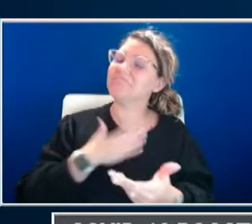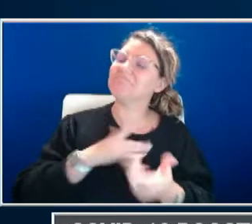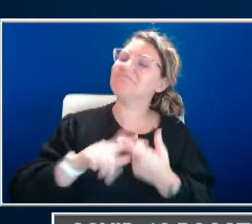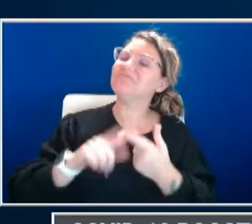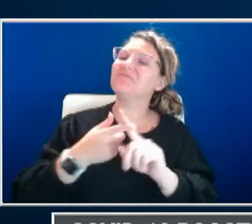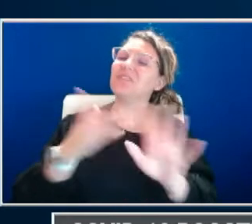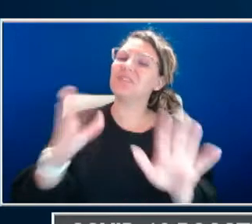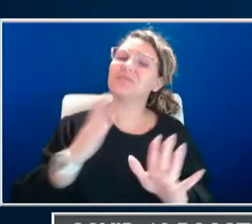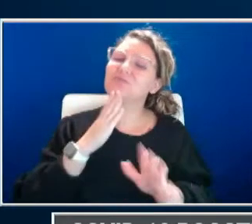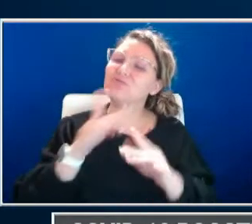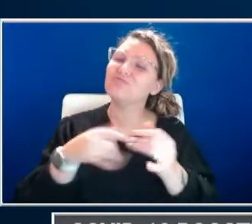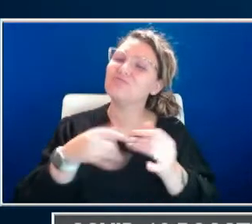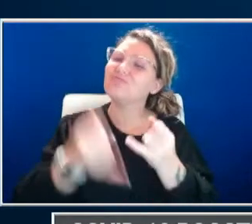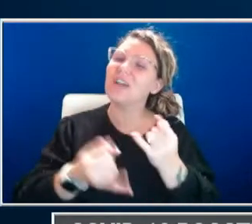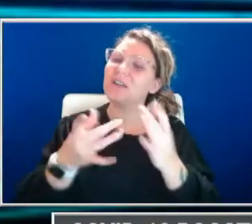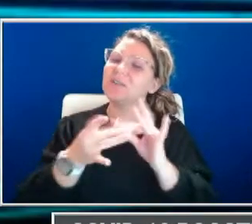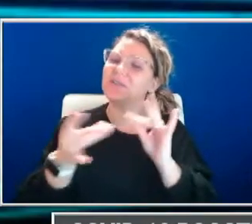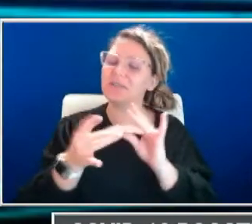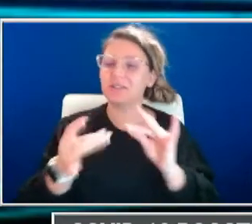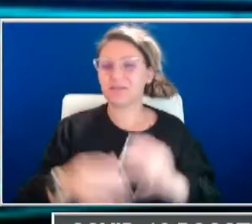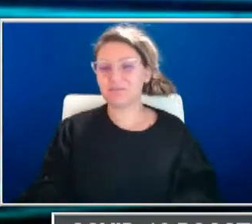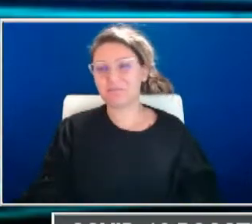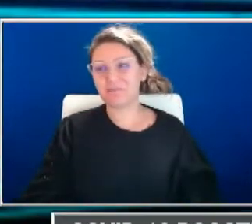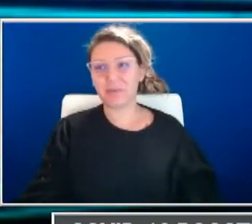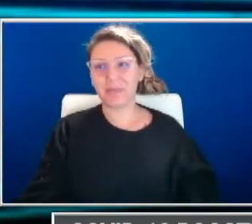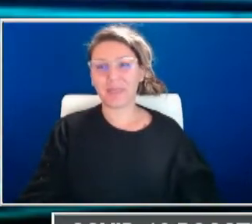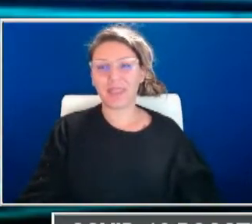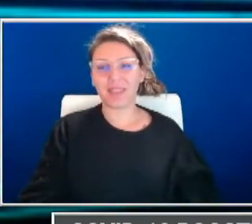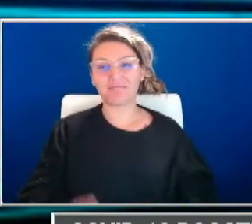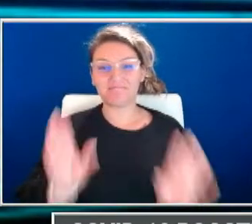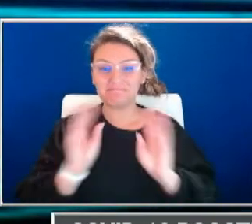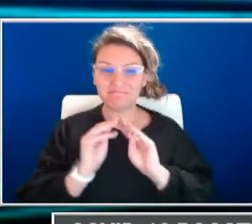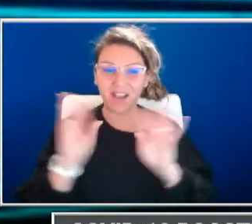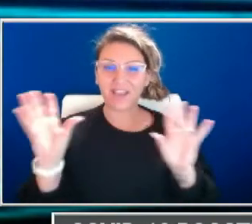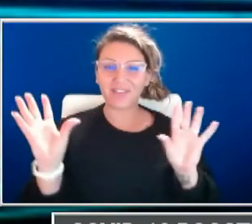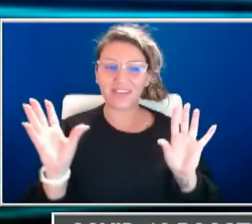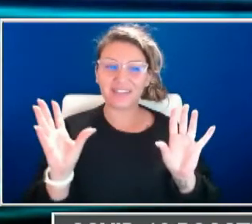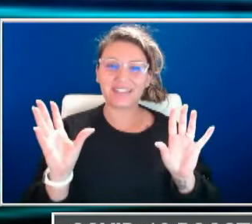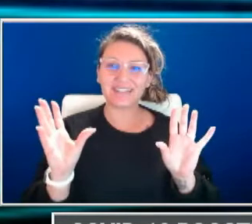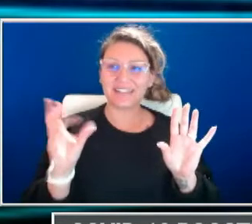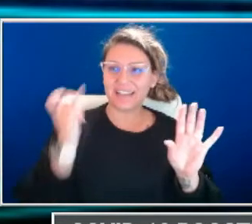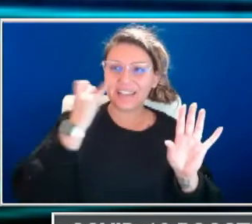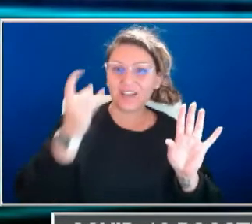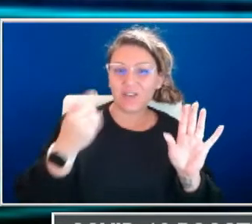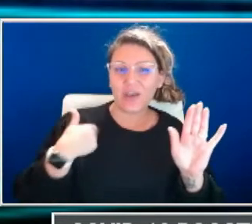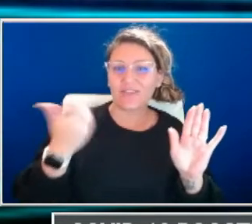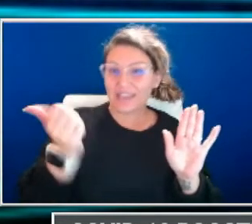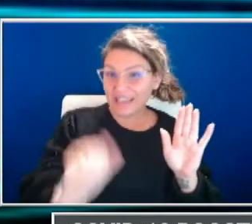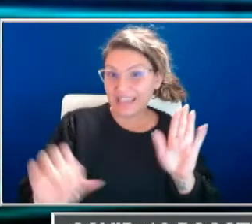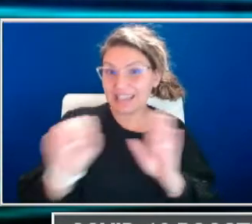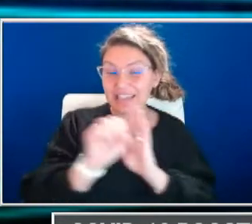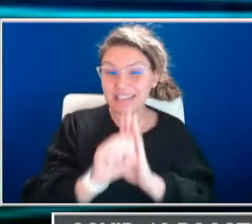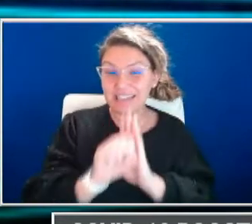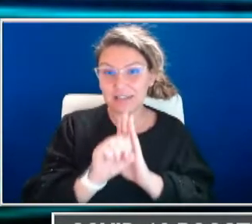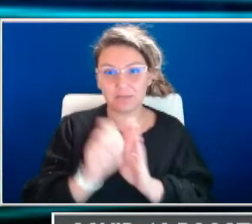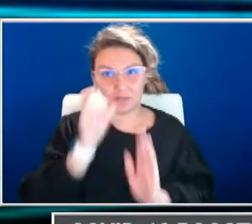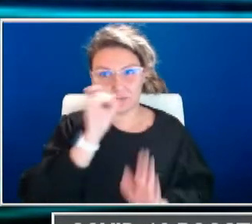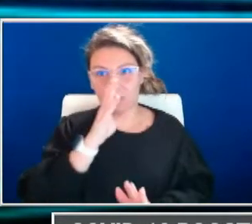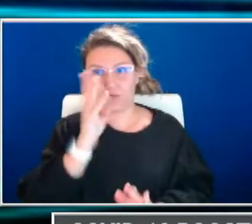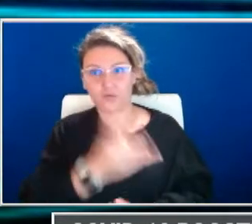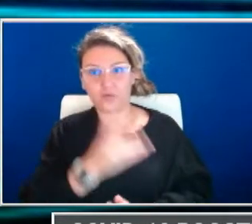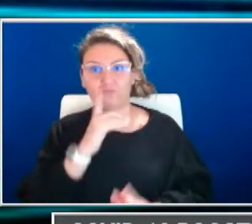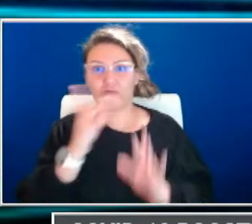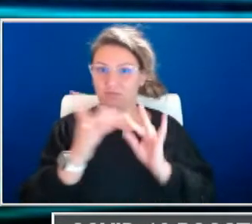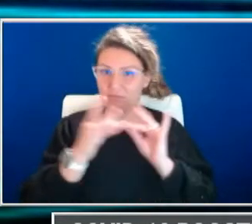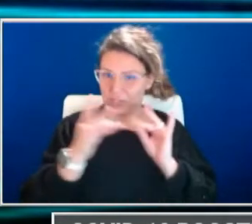final message? Well, obviously, if you have any symptoms, don't ignore them. Bring it up to the